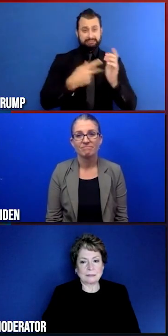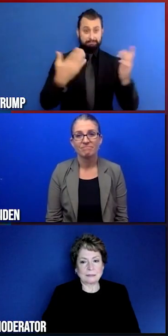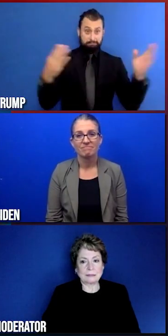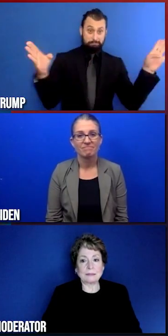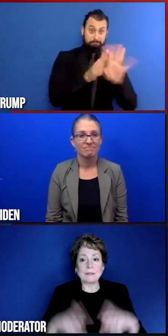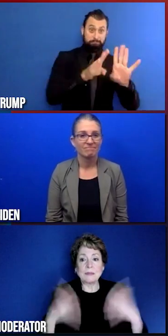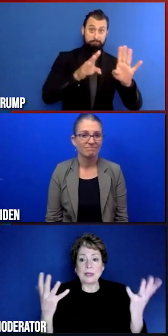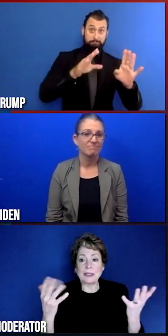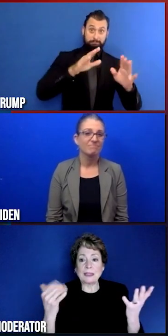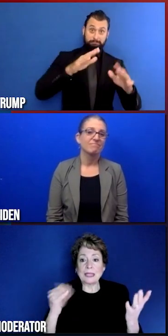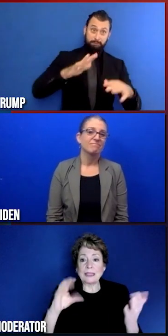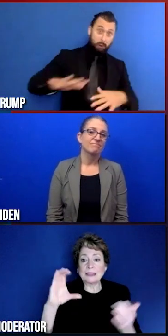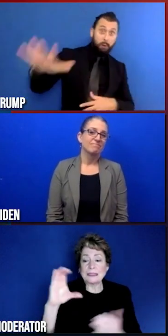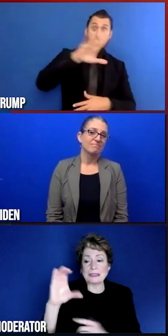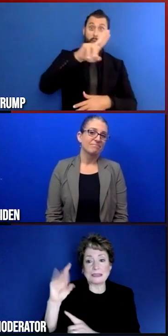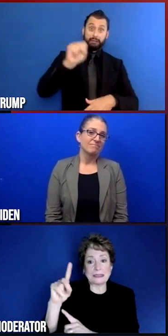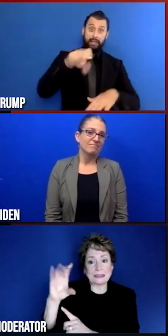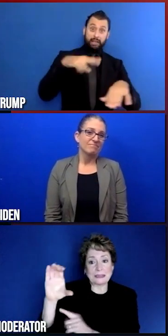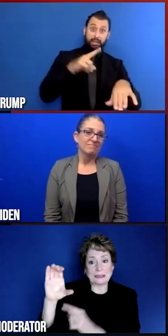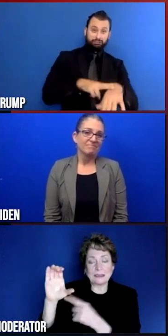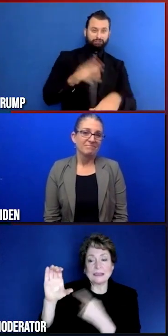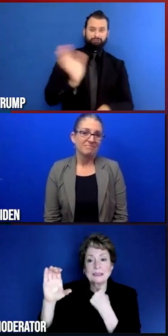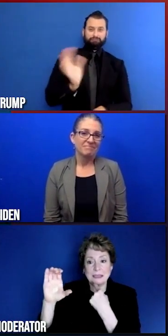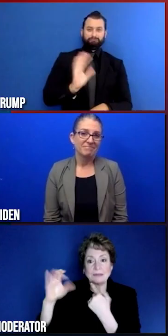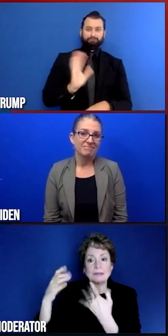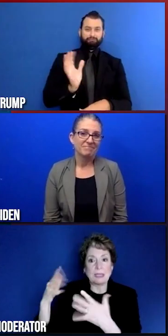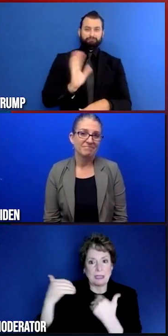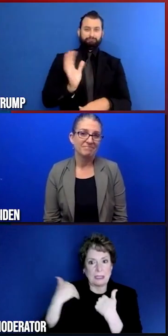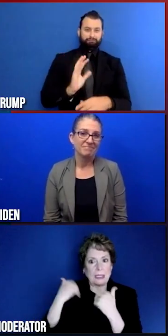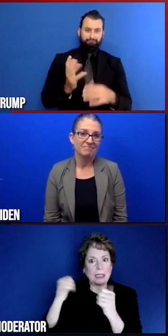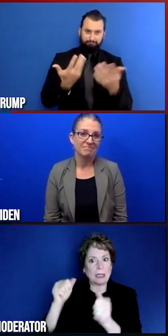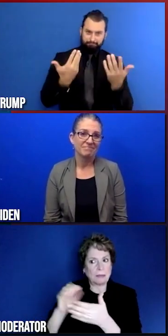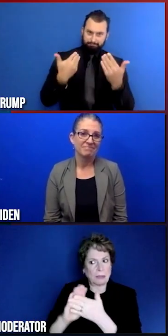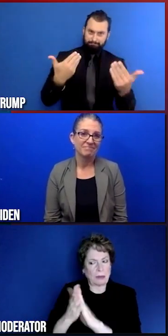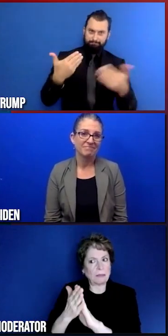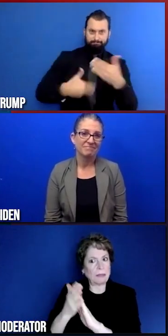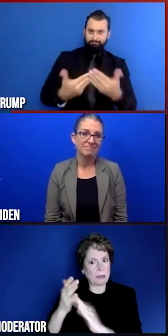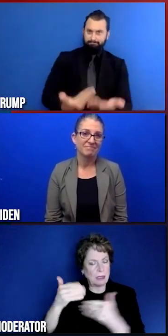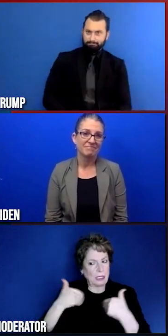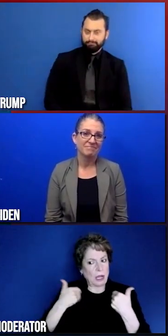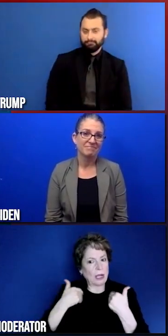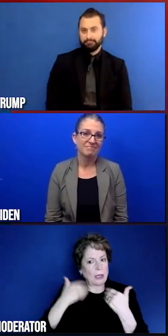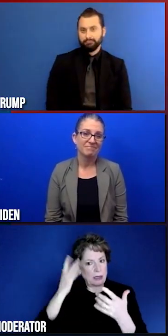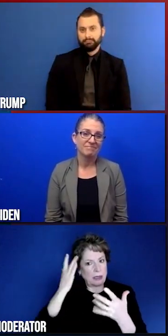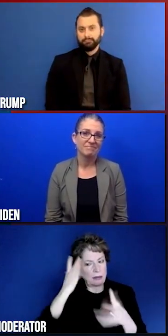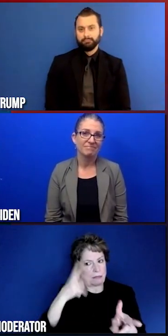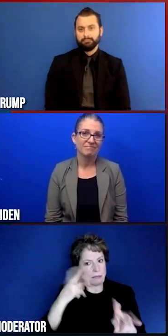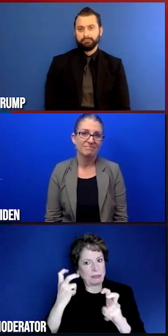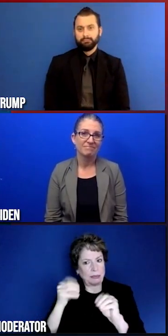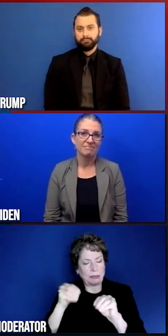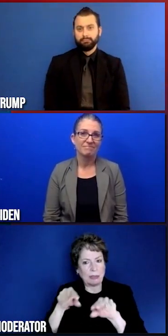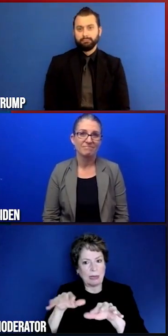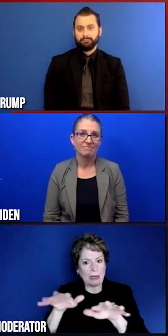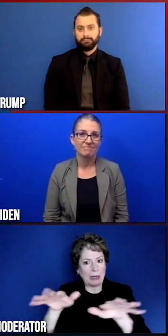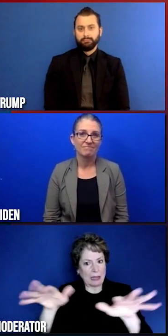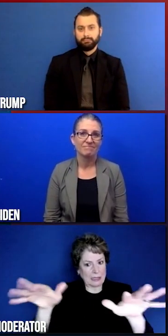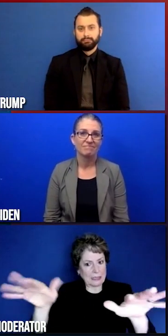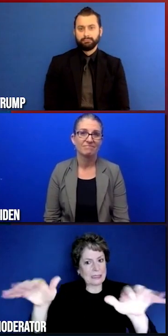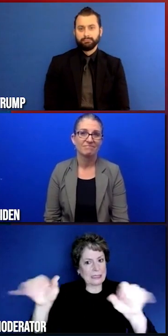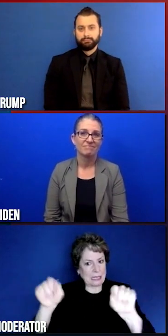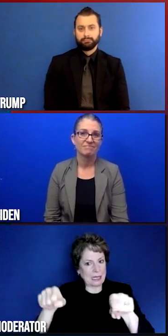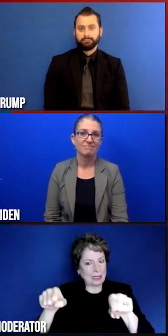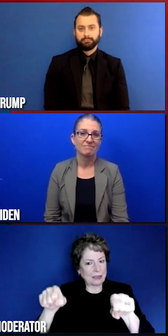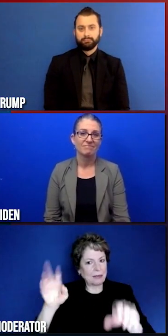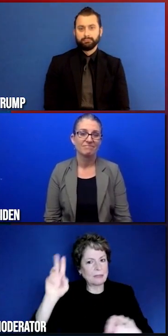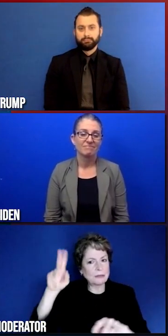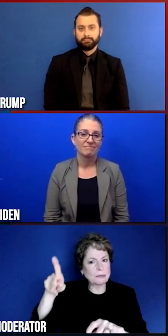can get sick with COVID-19 and can pass it. Vice President Biden, I want to talk broadly about strategy, though. Can I respond to that? 30